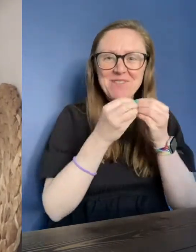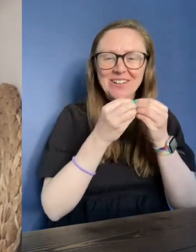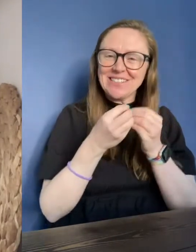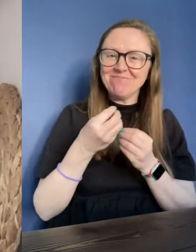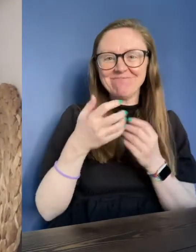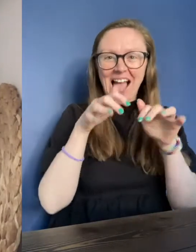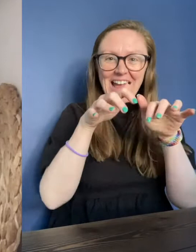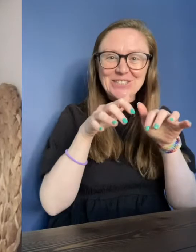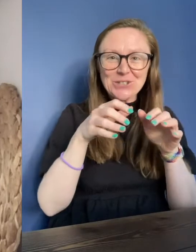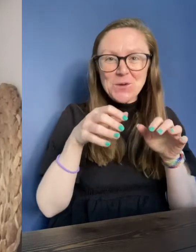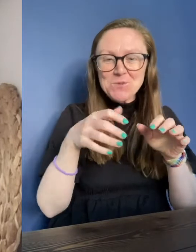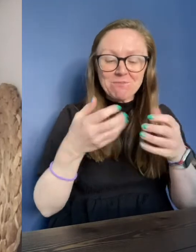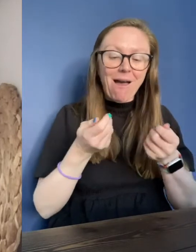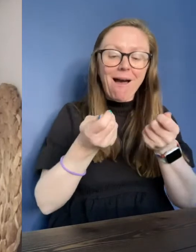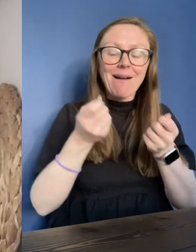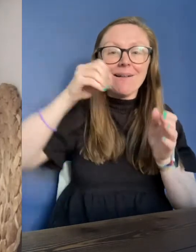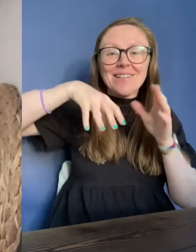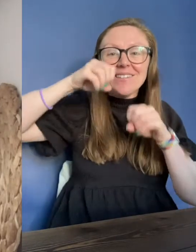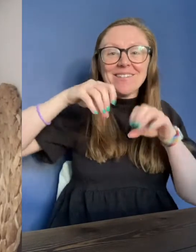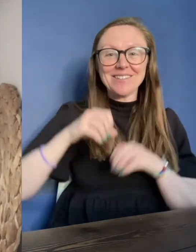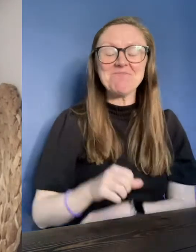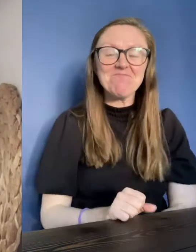ice cubes,